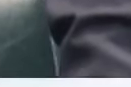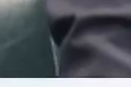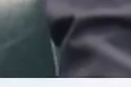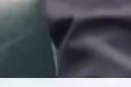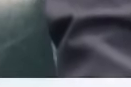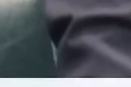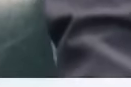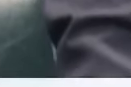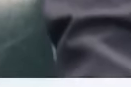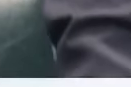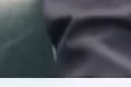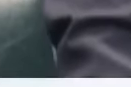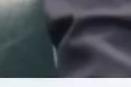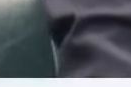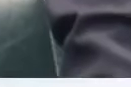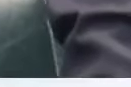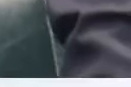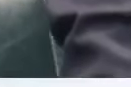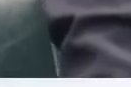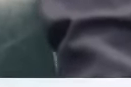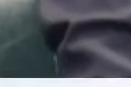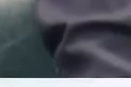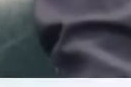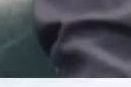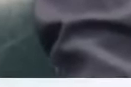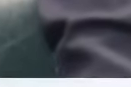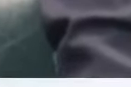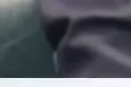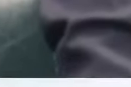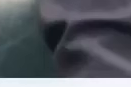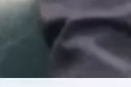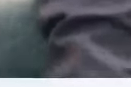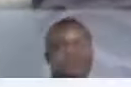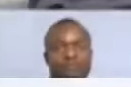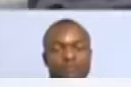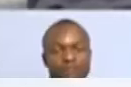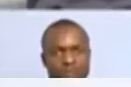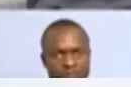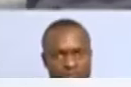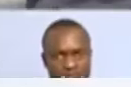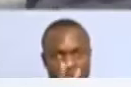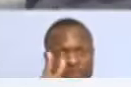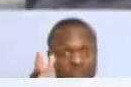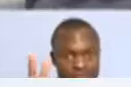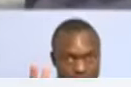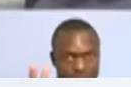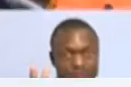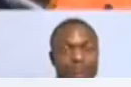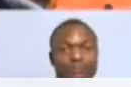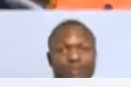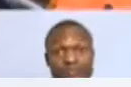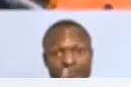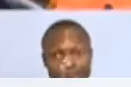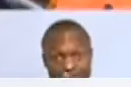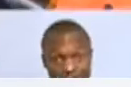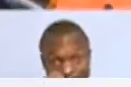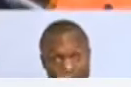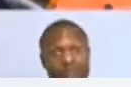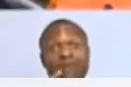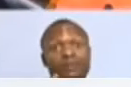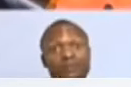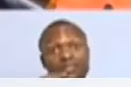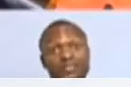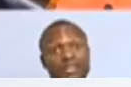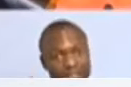aiming to complete 120 more facilities by 2027. Madam Speaker, I must mention